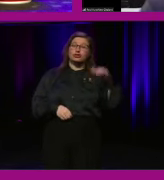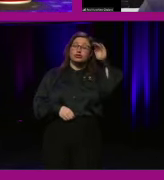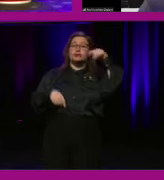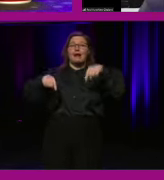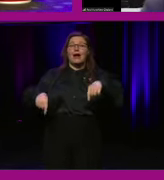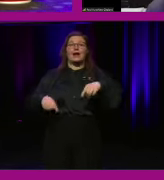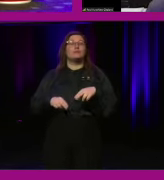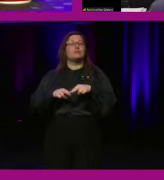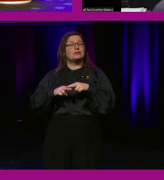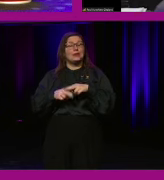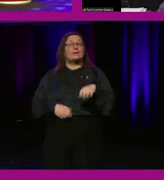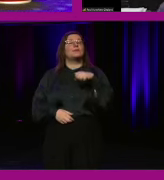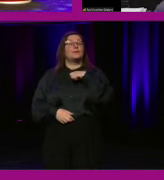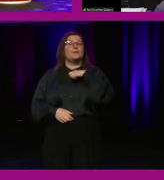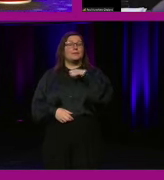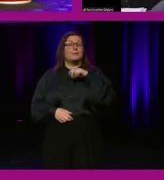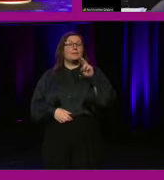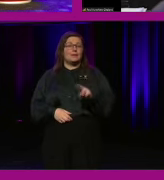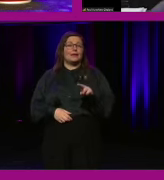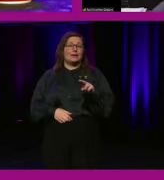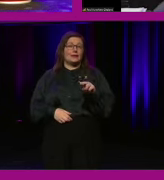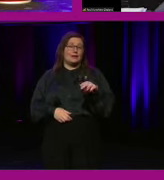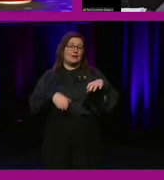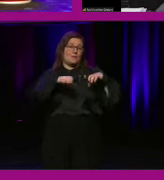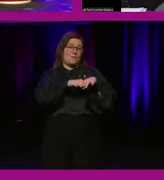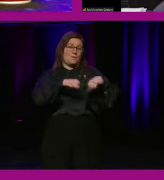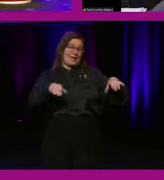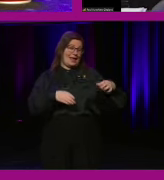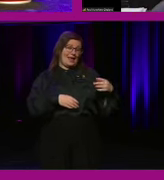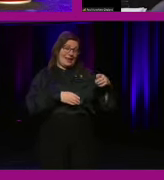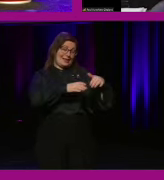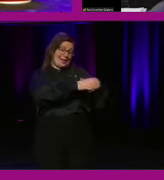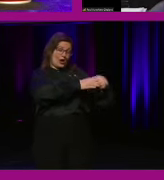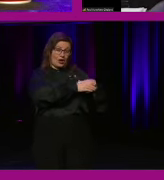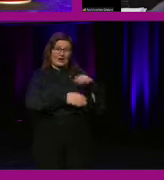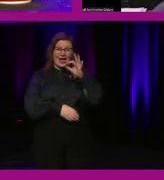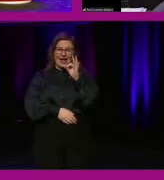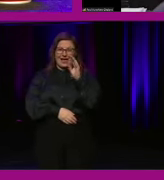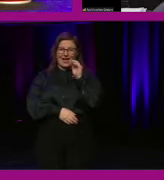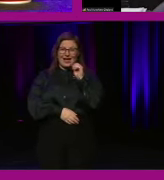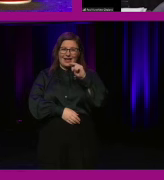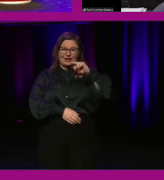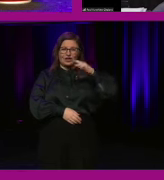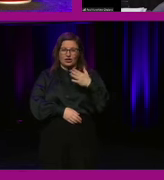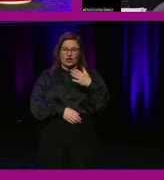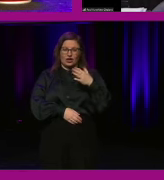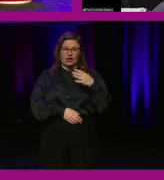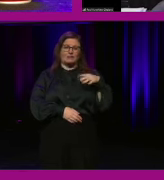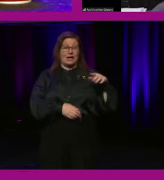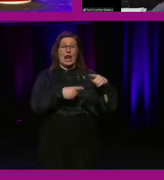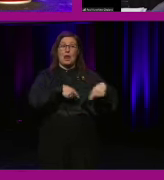It's a pleasure to be with the panelists. Henry, just described as a local